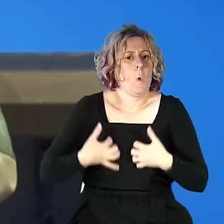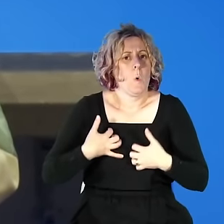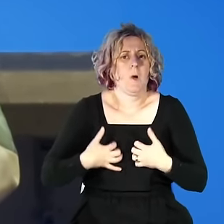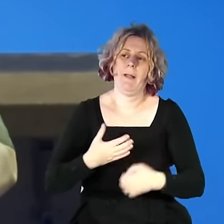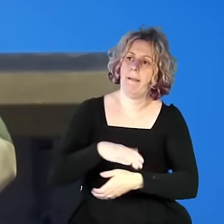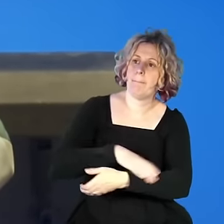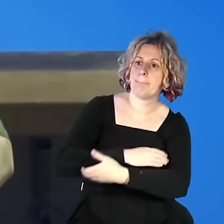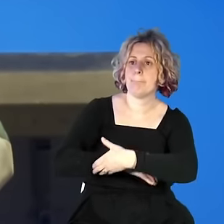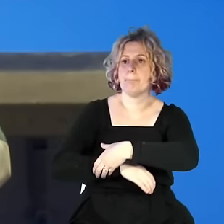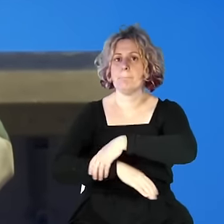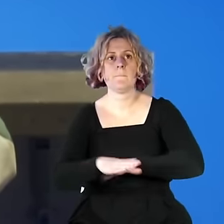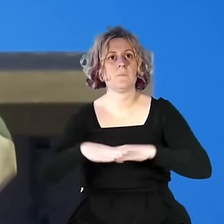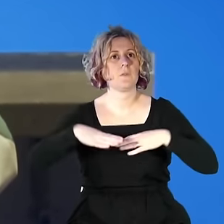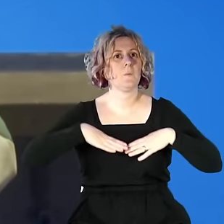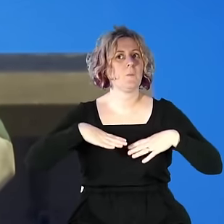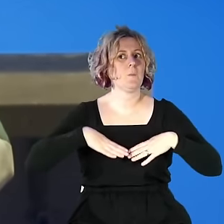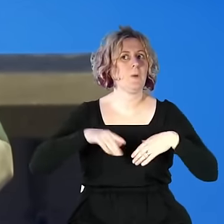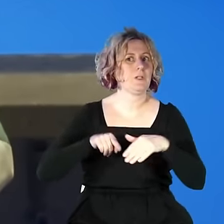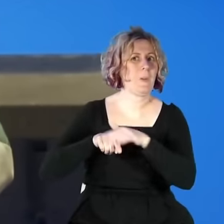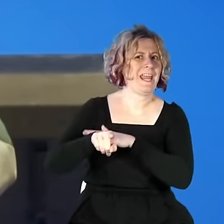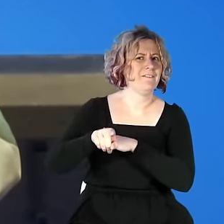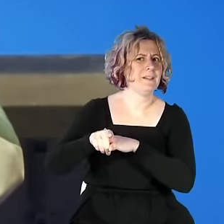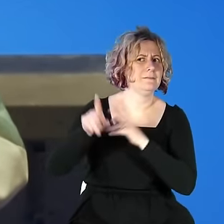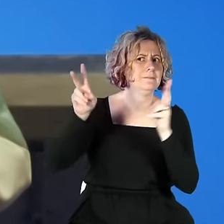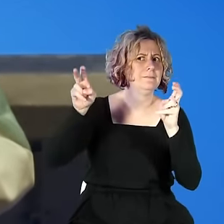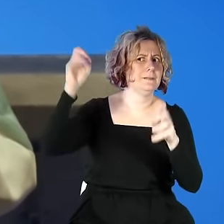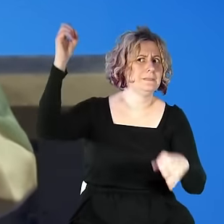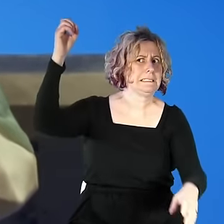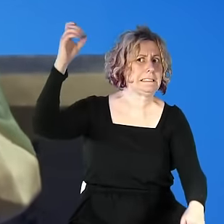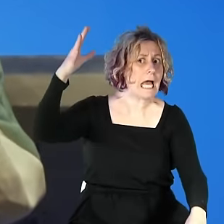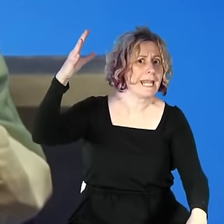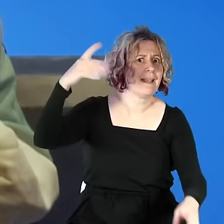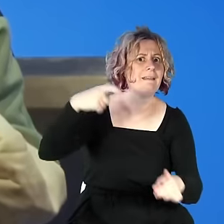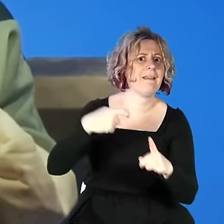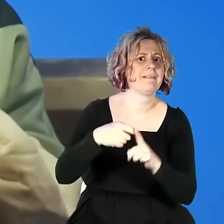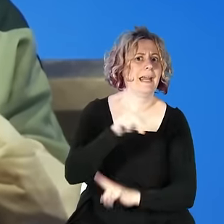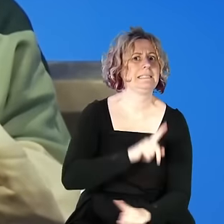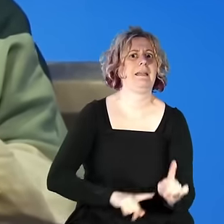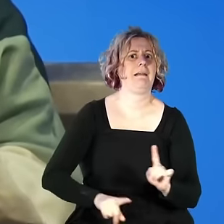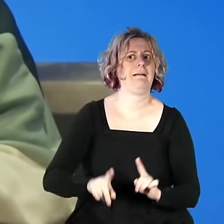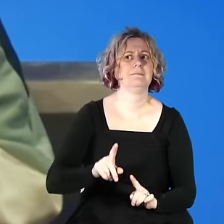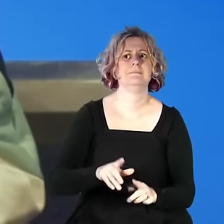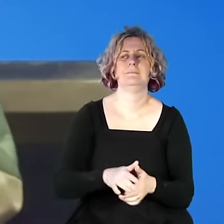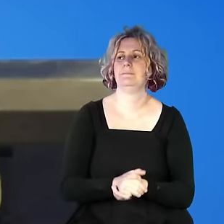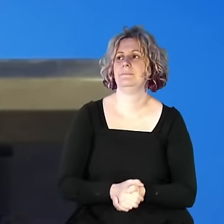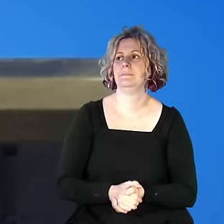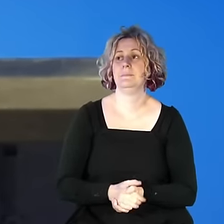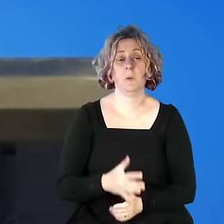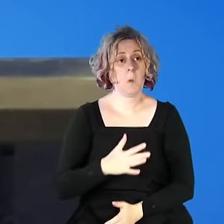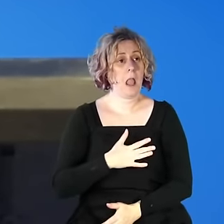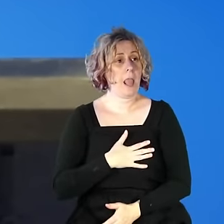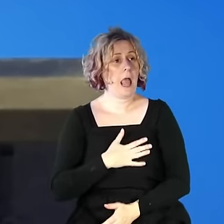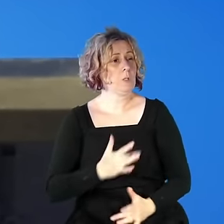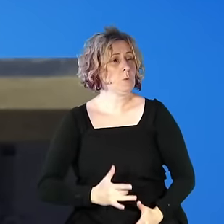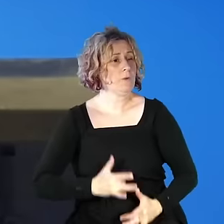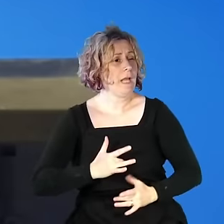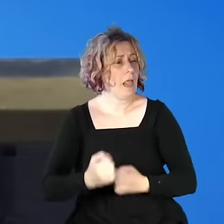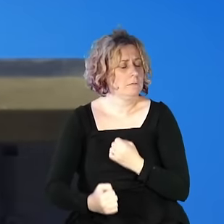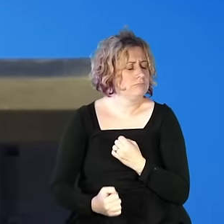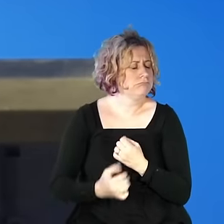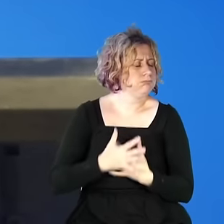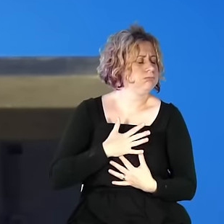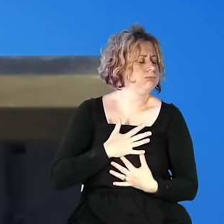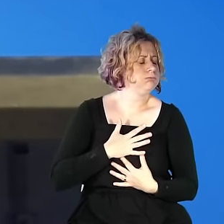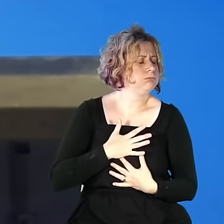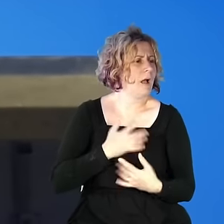face when you leave sunny Keswick. If you'd like to be inspired and hear more about how God